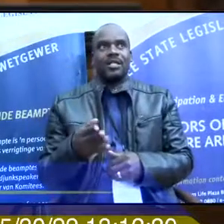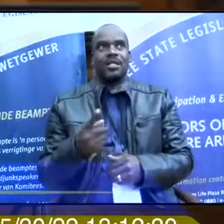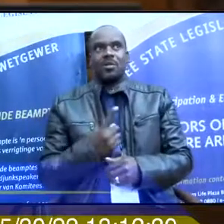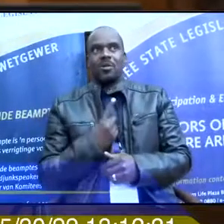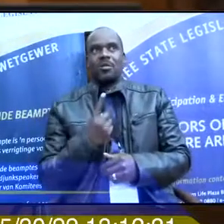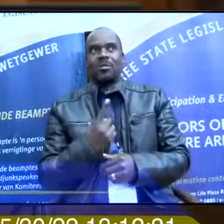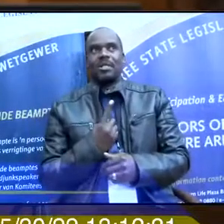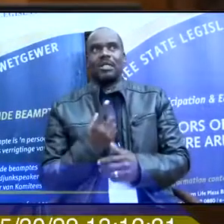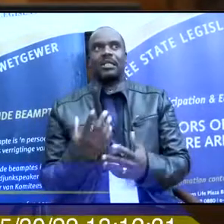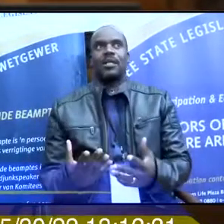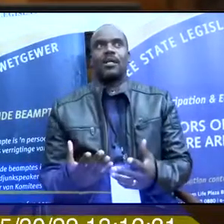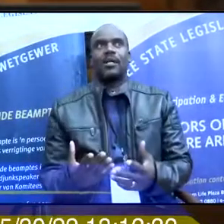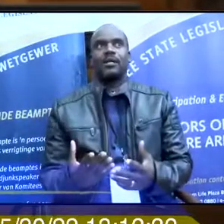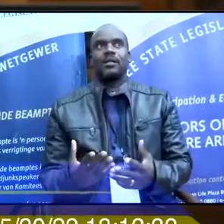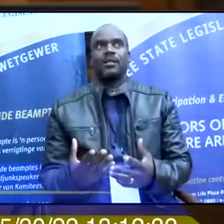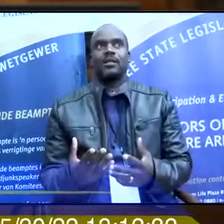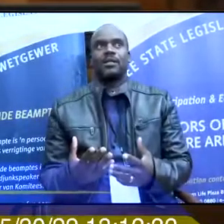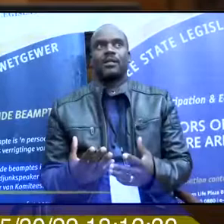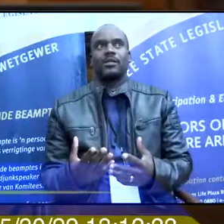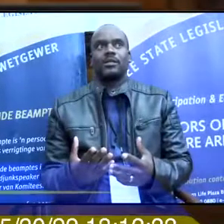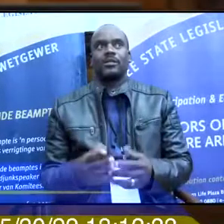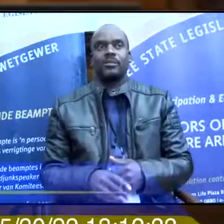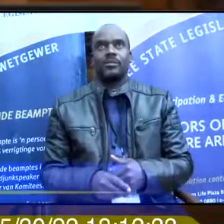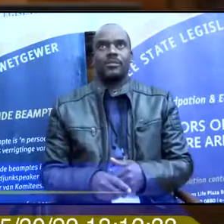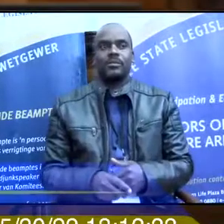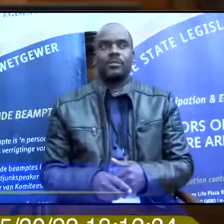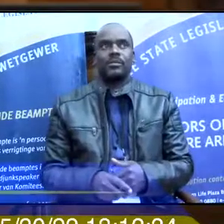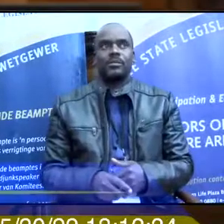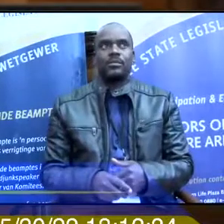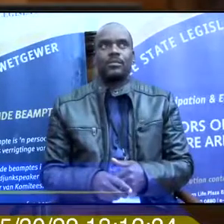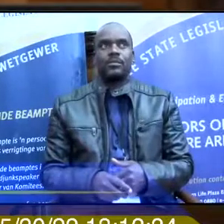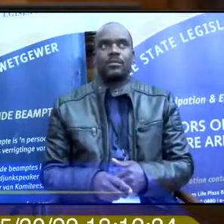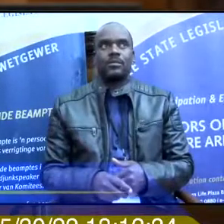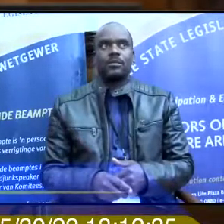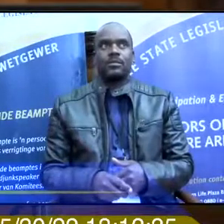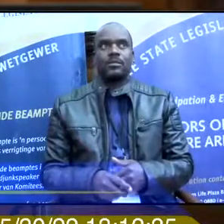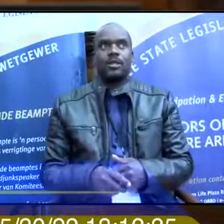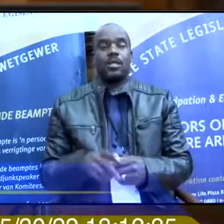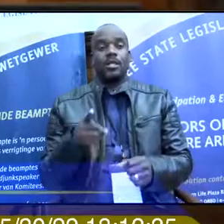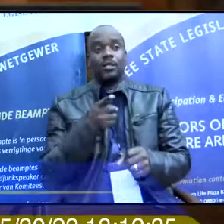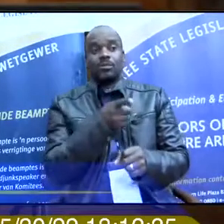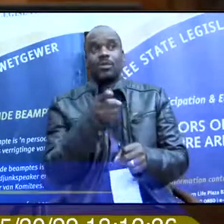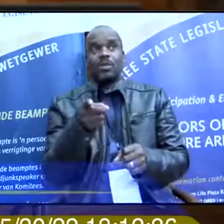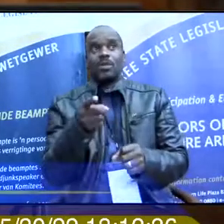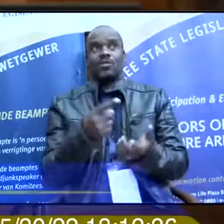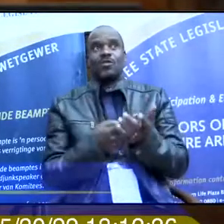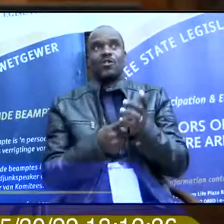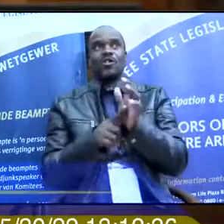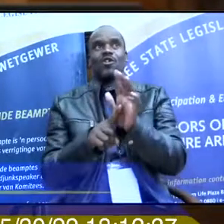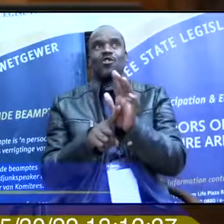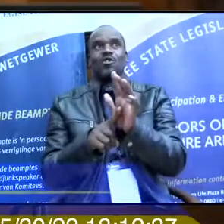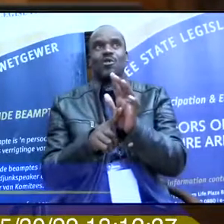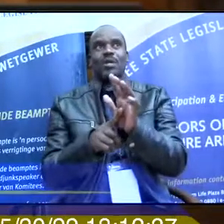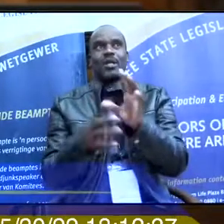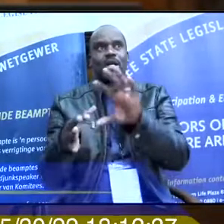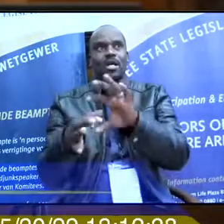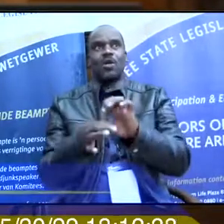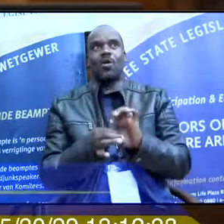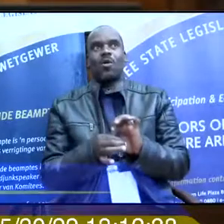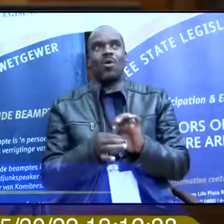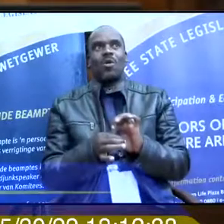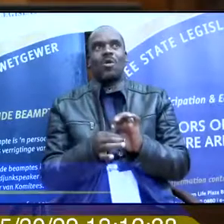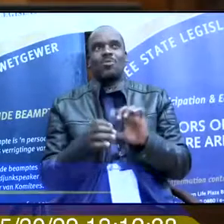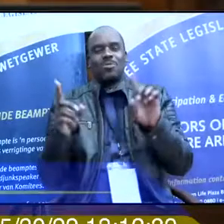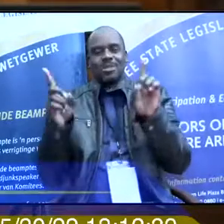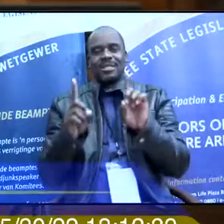sacrifices for patients during convert 19. some of them chose not to live at their home to save their